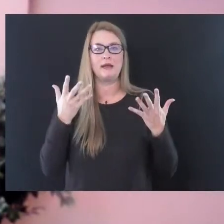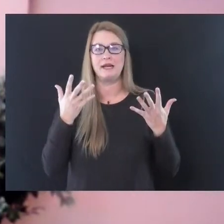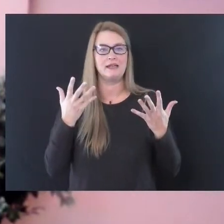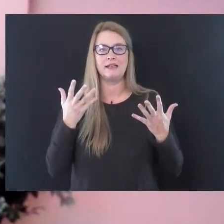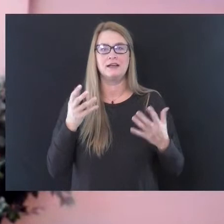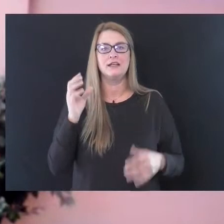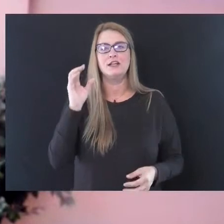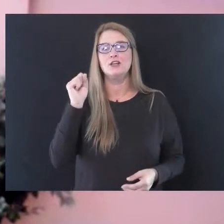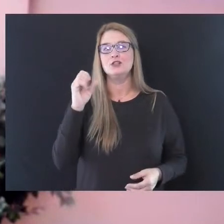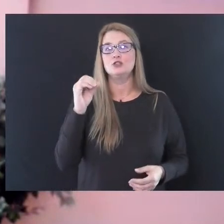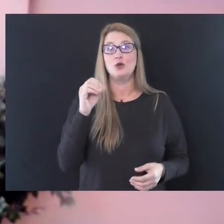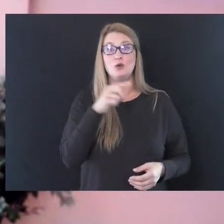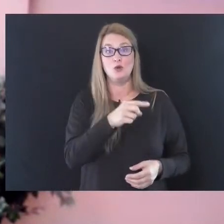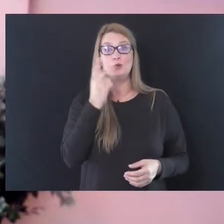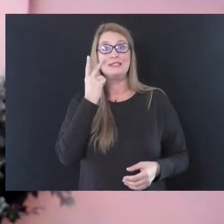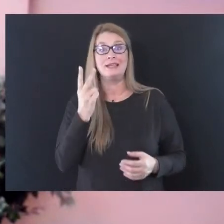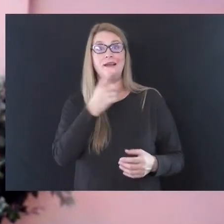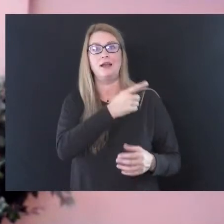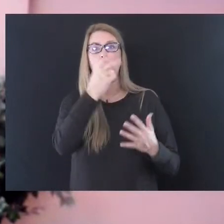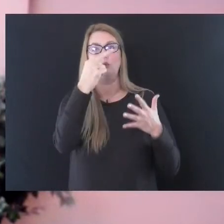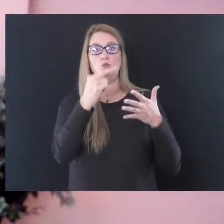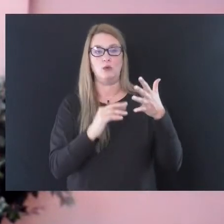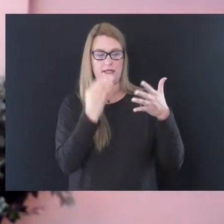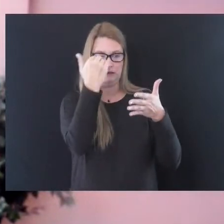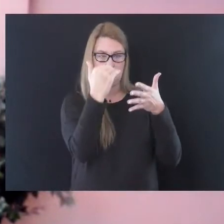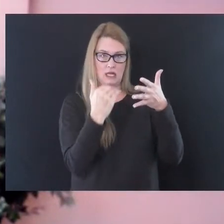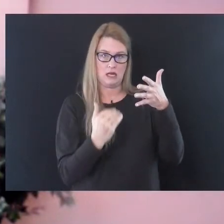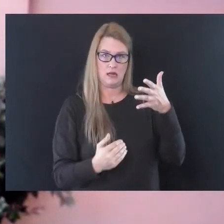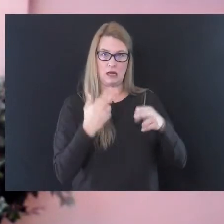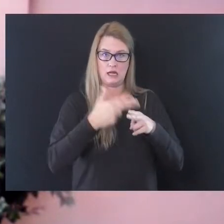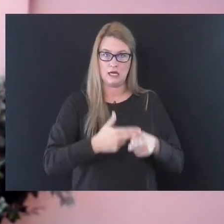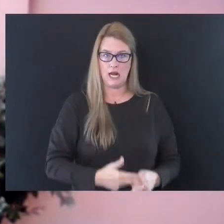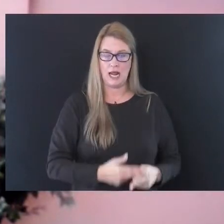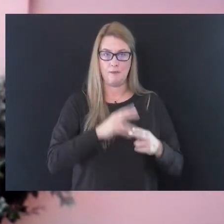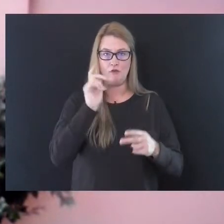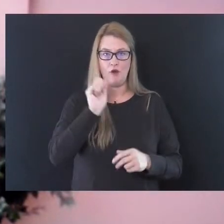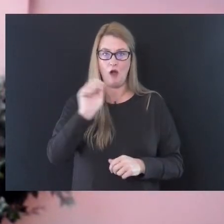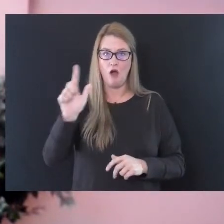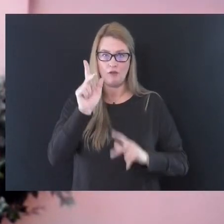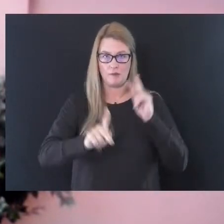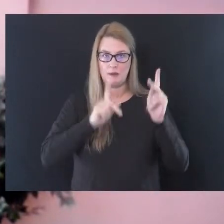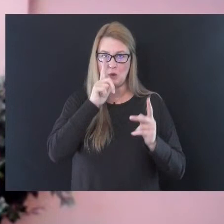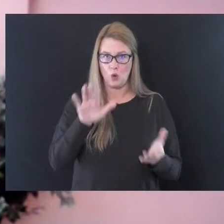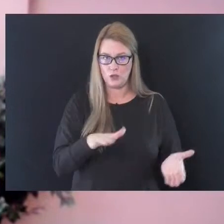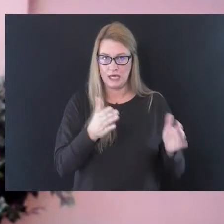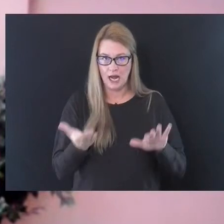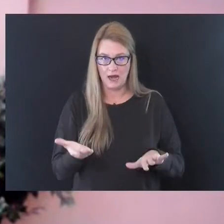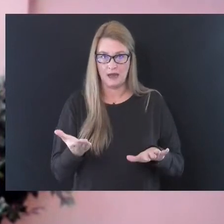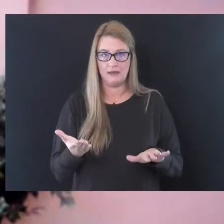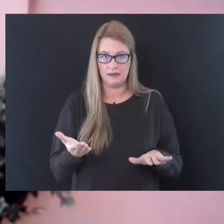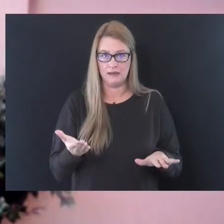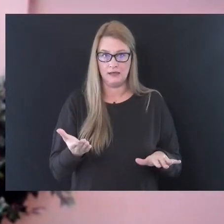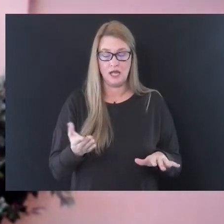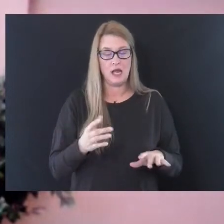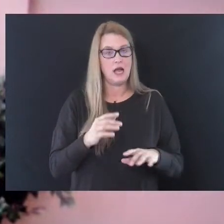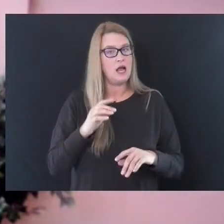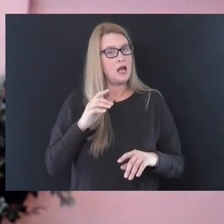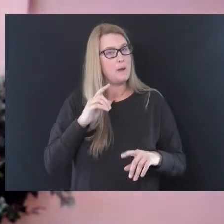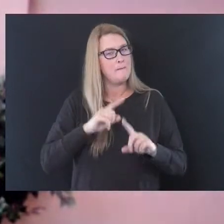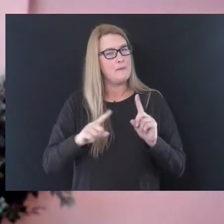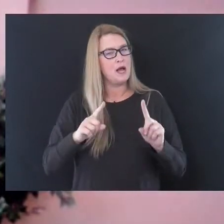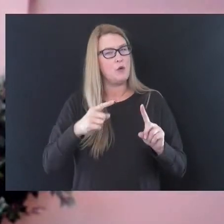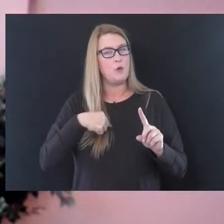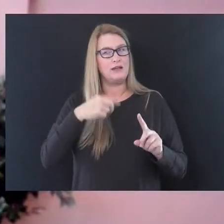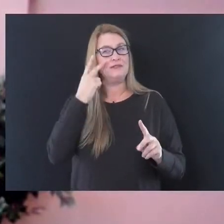as he reads the names of every West Virginia that dies every press briefing that we have. But overall, we have